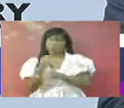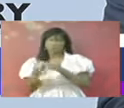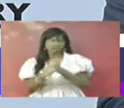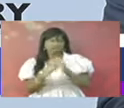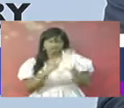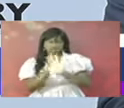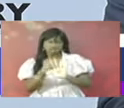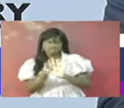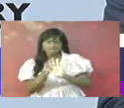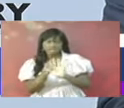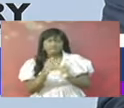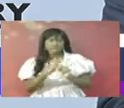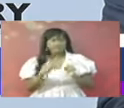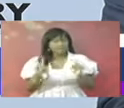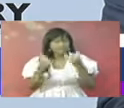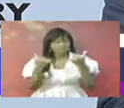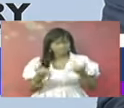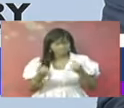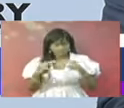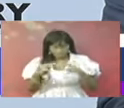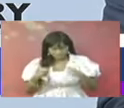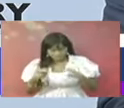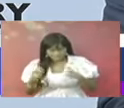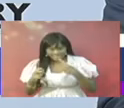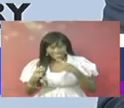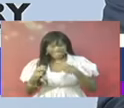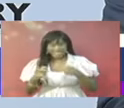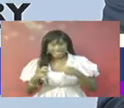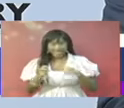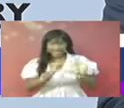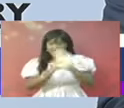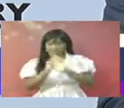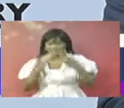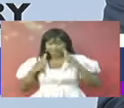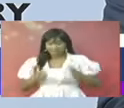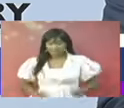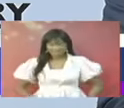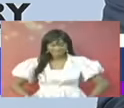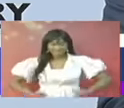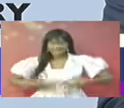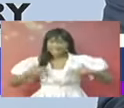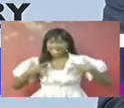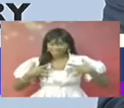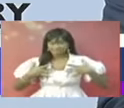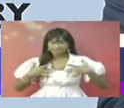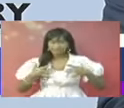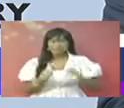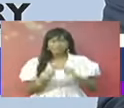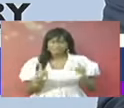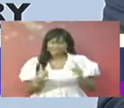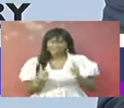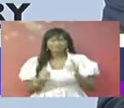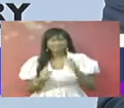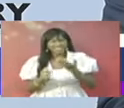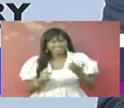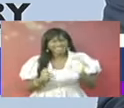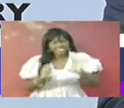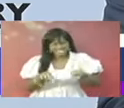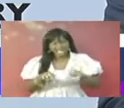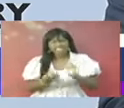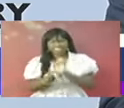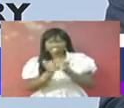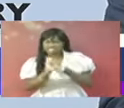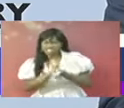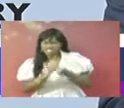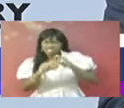immunity. The study seems to suggest that you will get lifelong immunity from AstraZeneca. Again, it's early days and things can change depending on